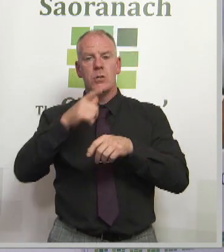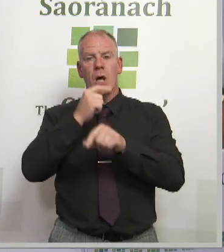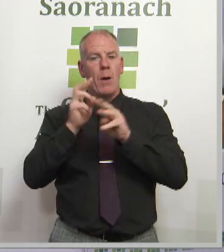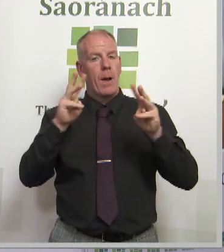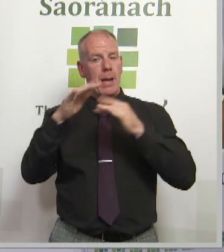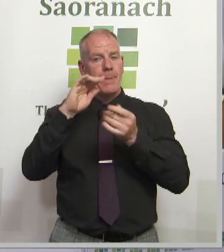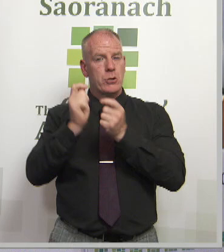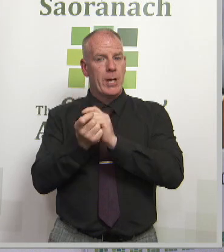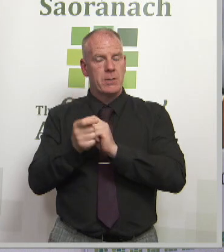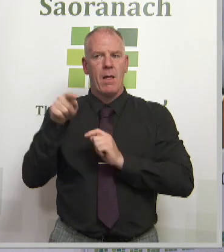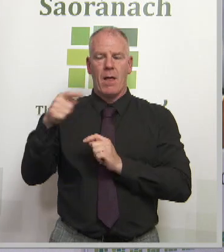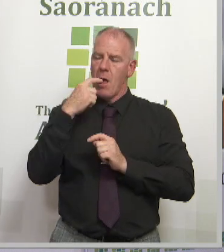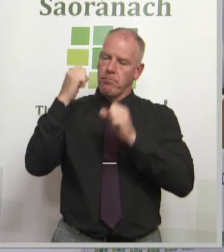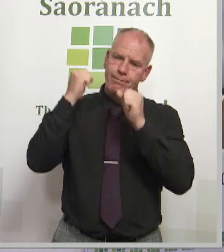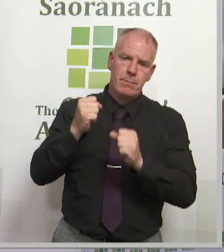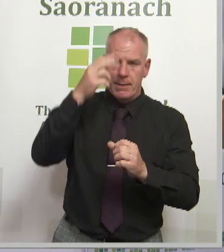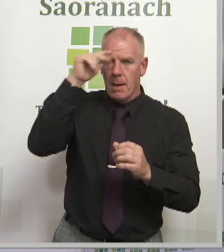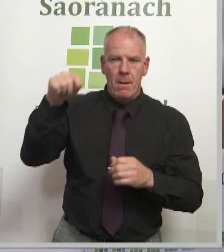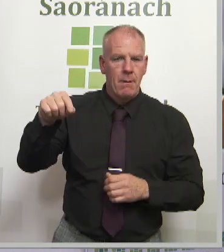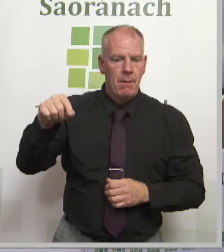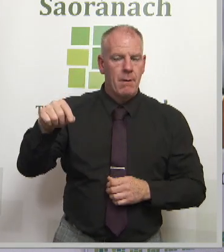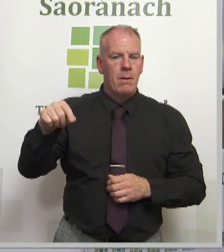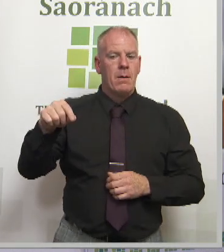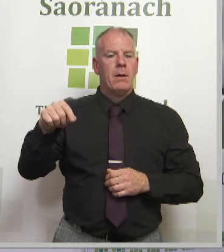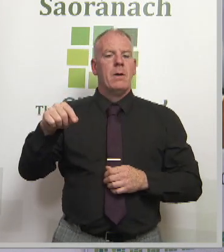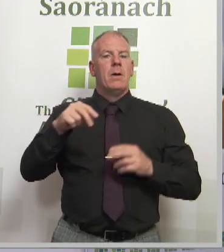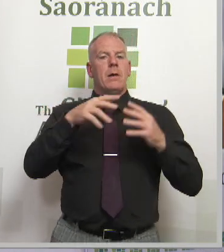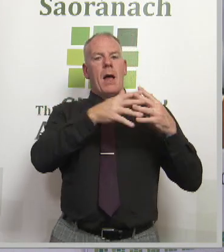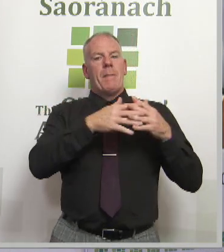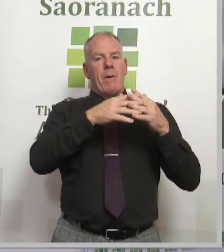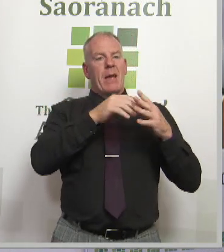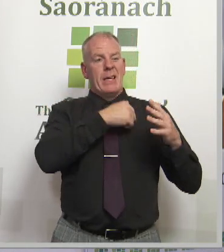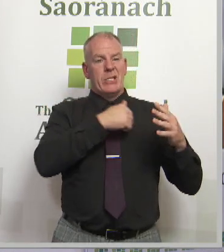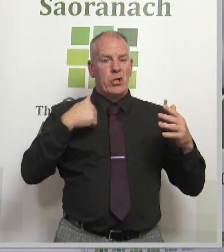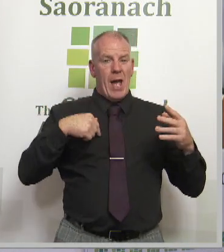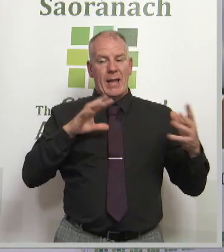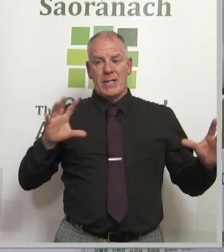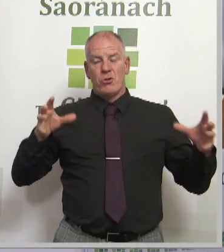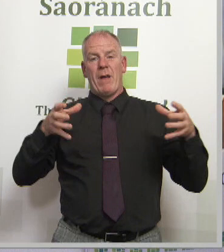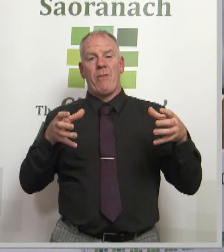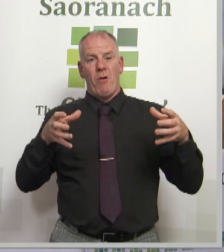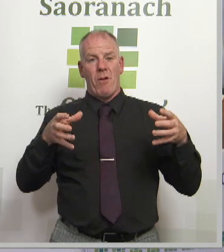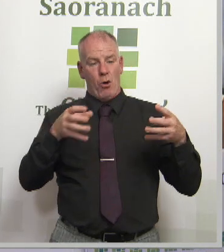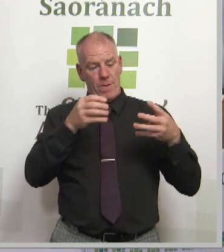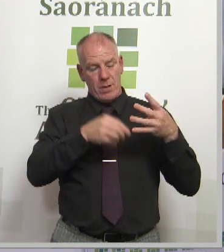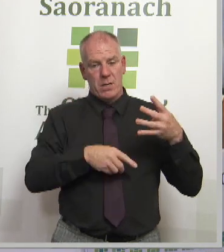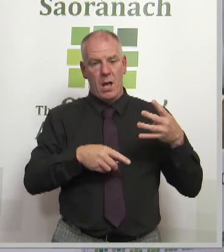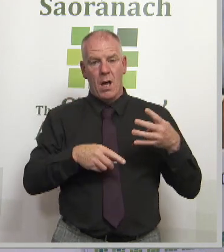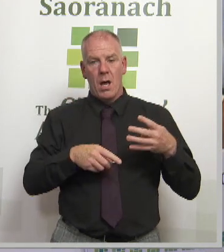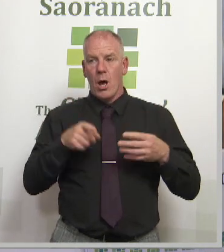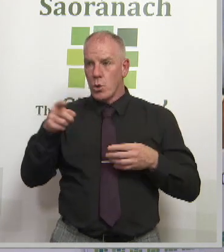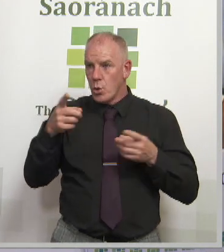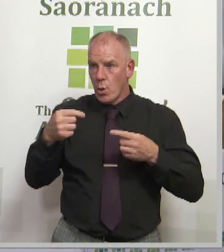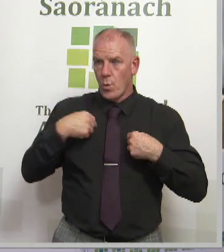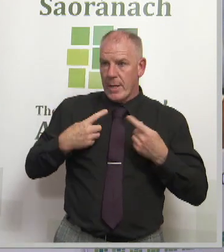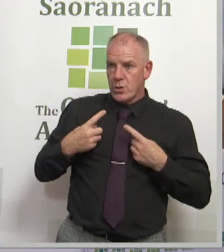an exceptionally good example of that, where essentially the US and China and various others came together and basically went, well, if you do it, we'll do